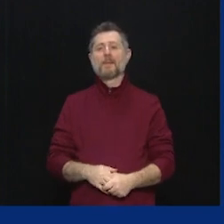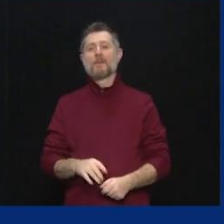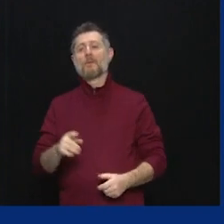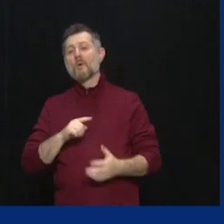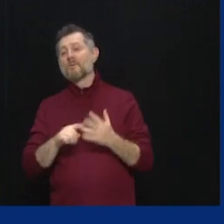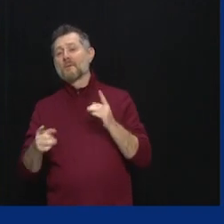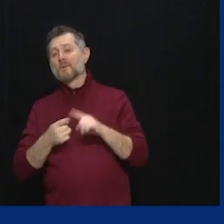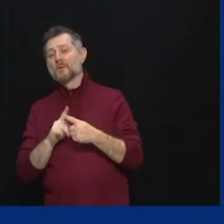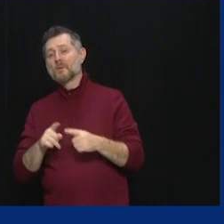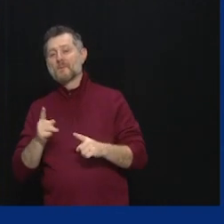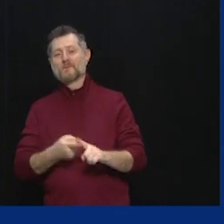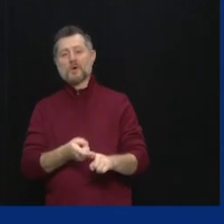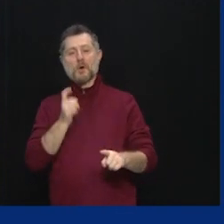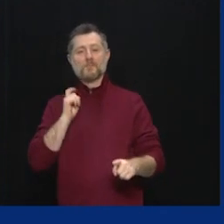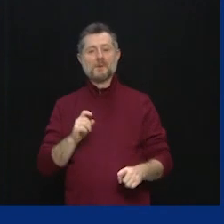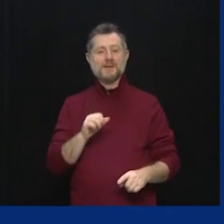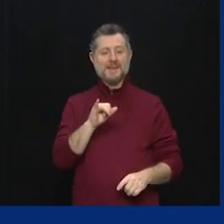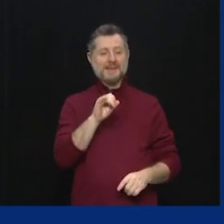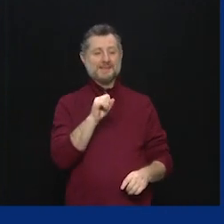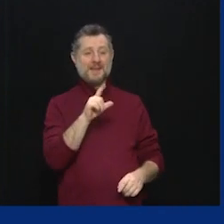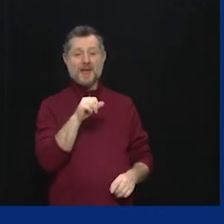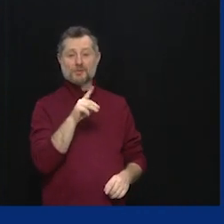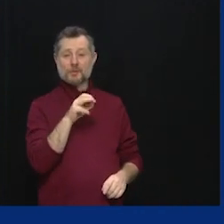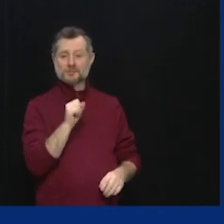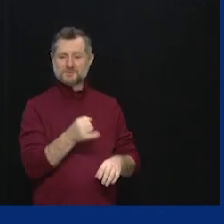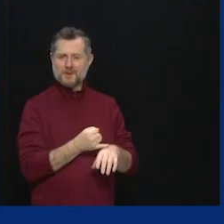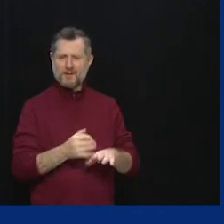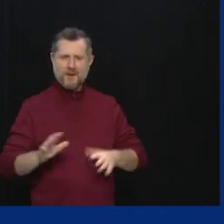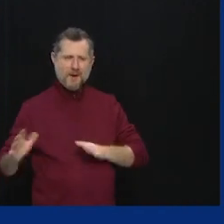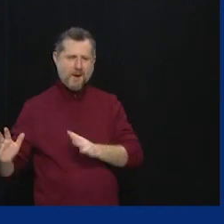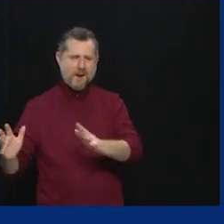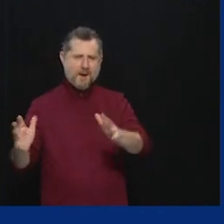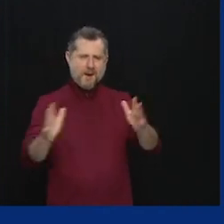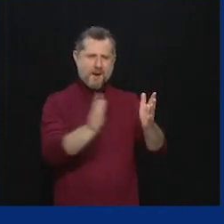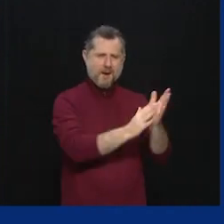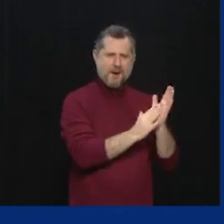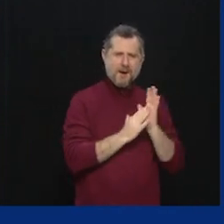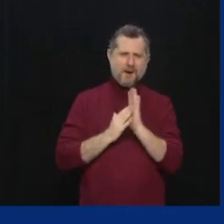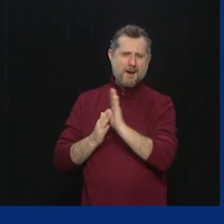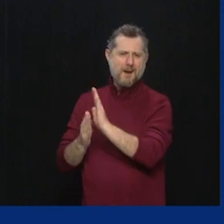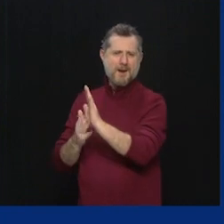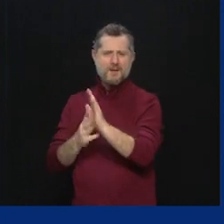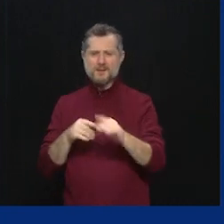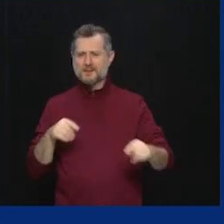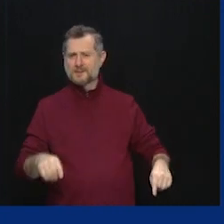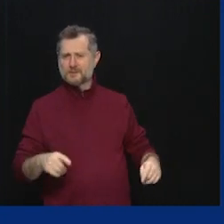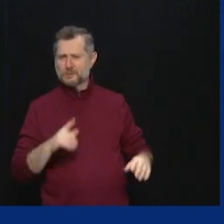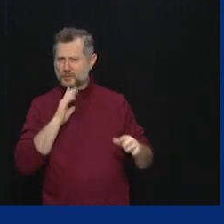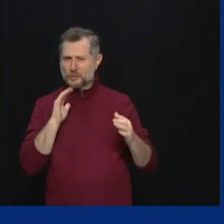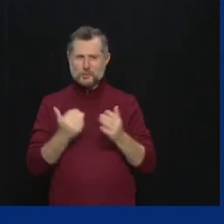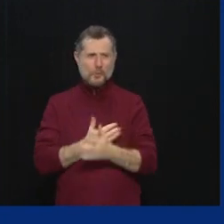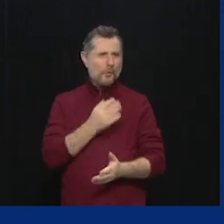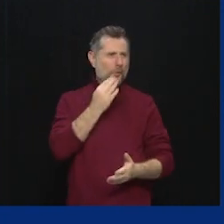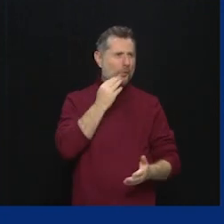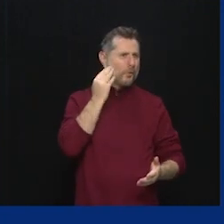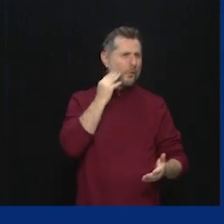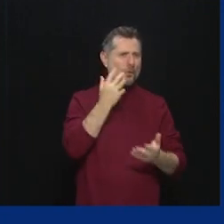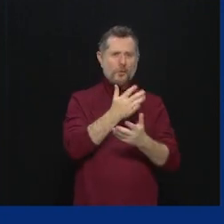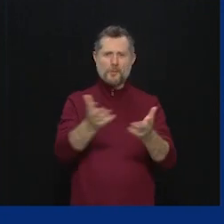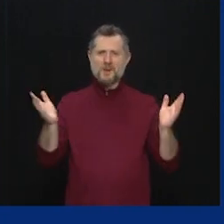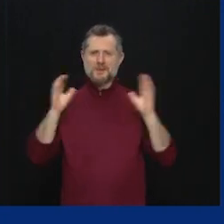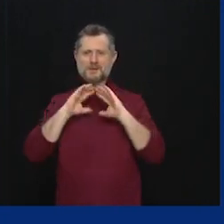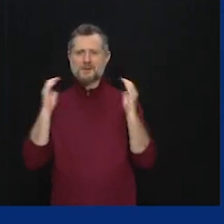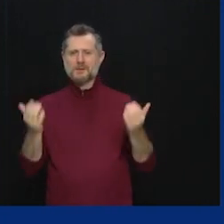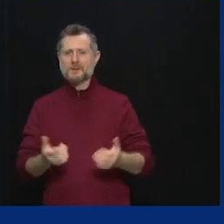Let's give a round of applause for the Islanders. This is your new home. There we go. He shoots, he scores.